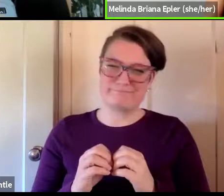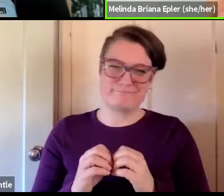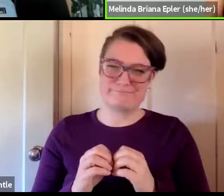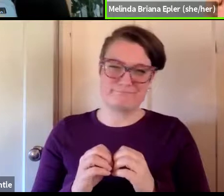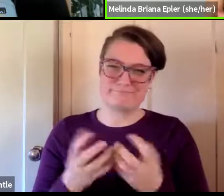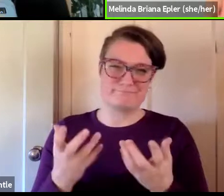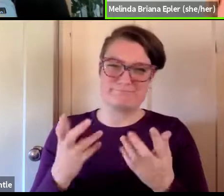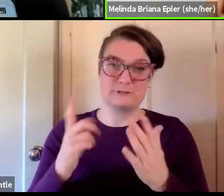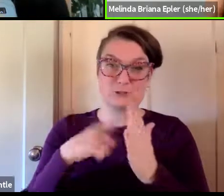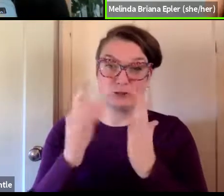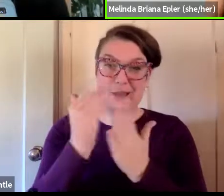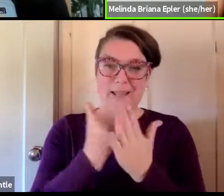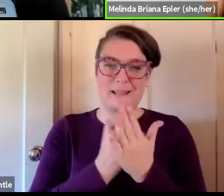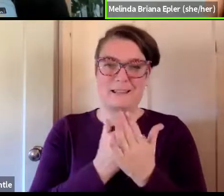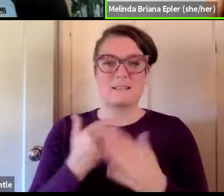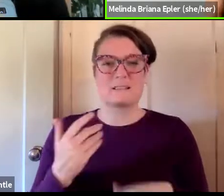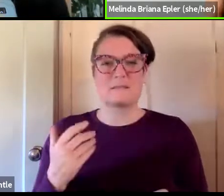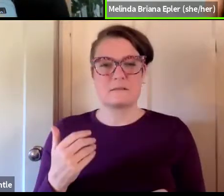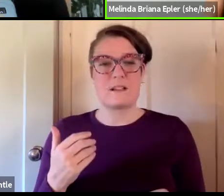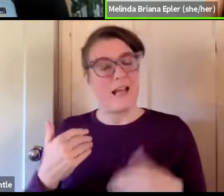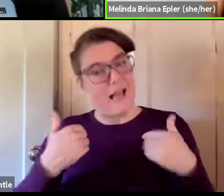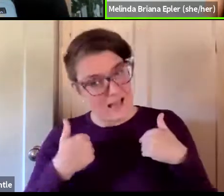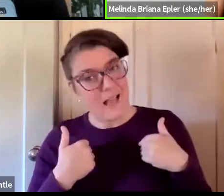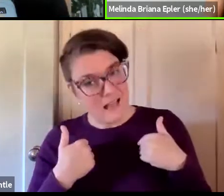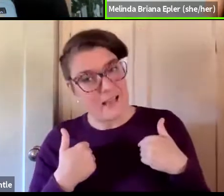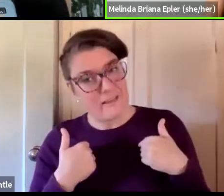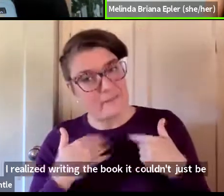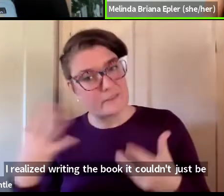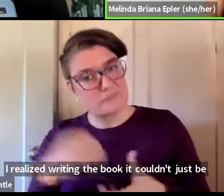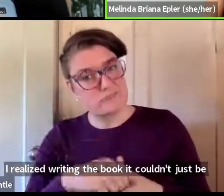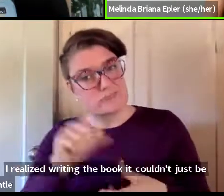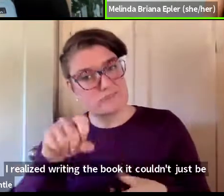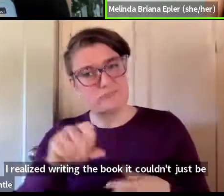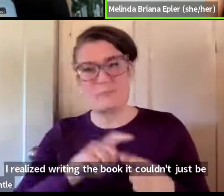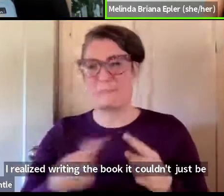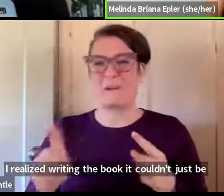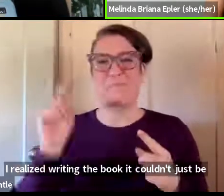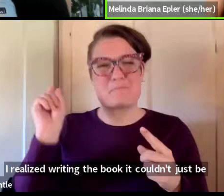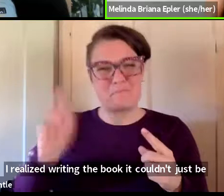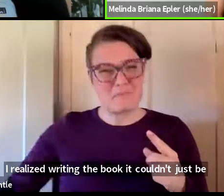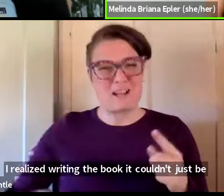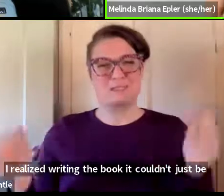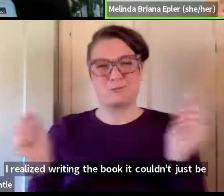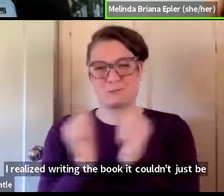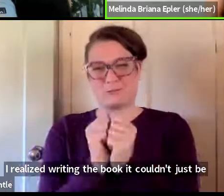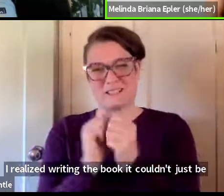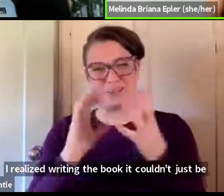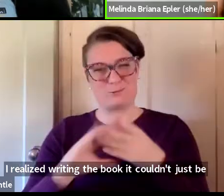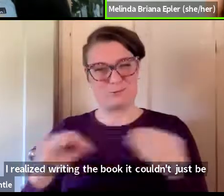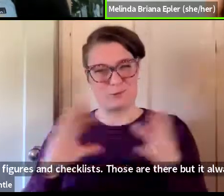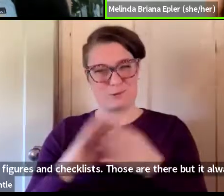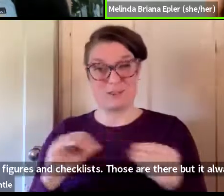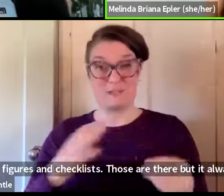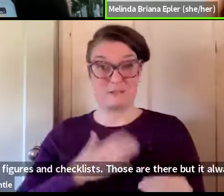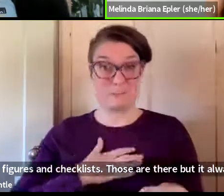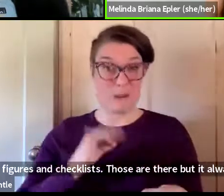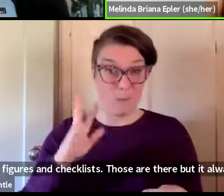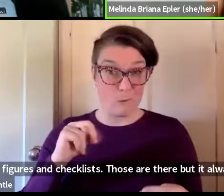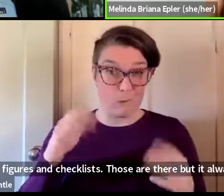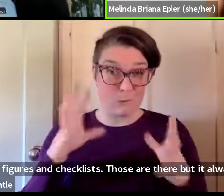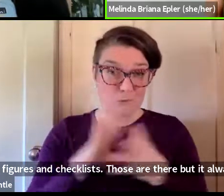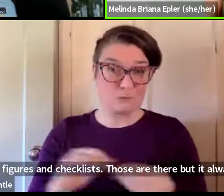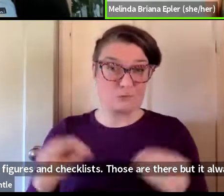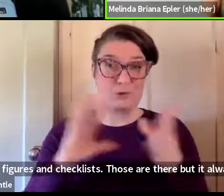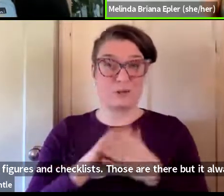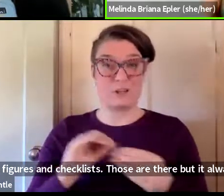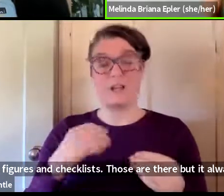checklists. There are facts and figures and checklists in it, but that it also needed to have stories. It had needed to have my own stories and